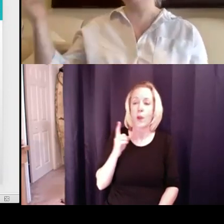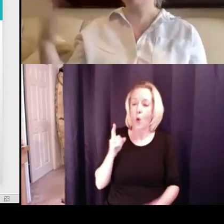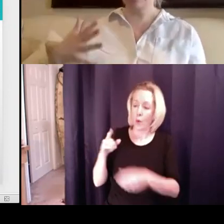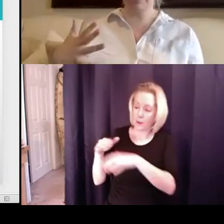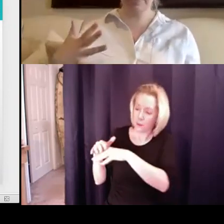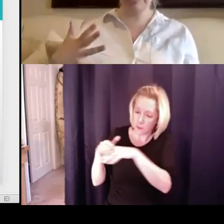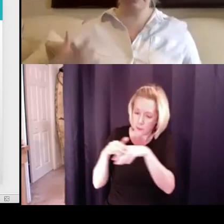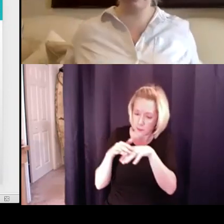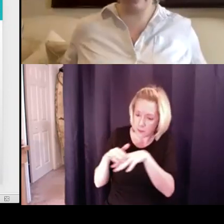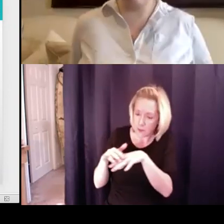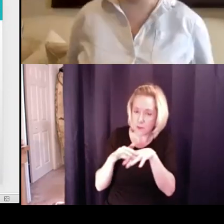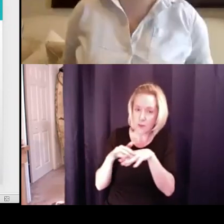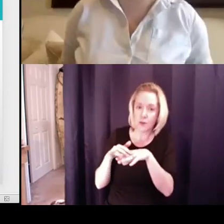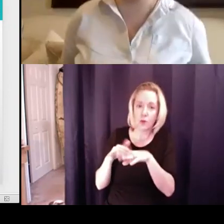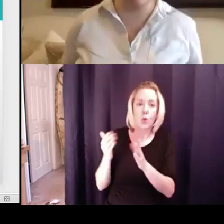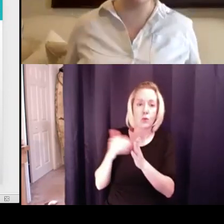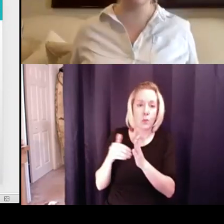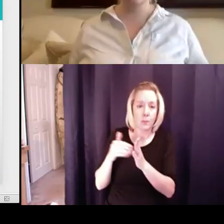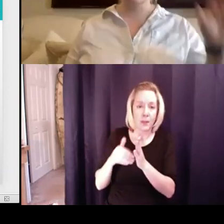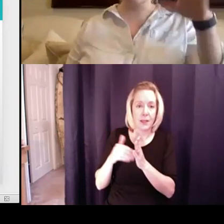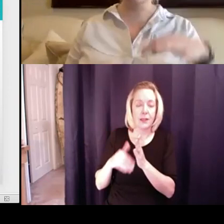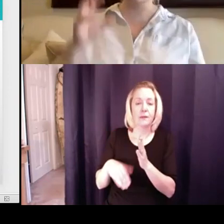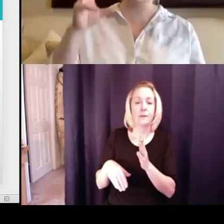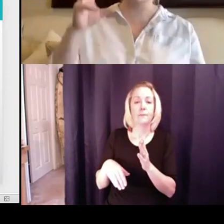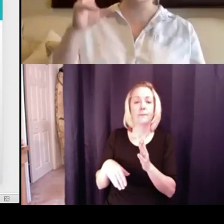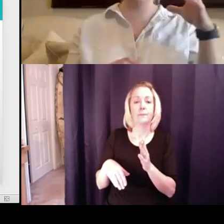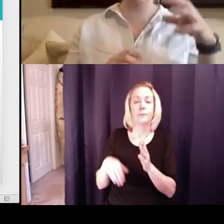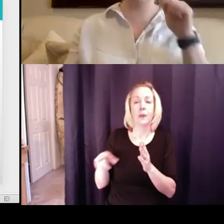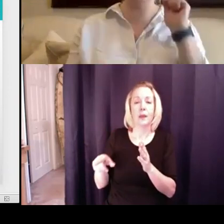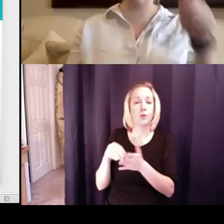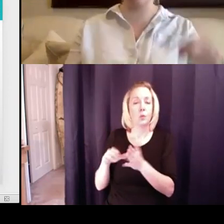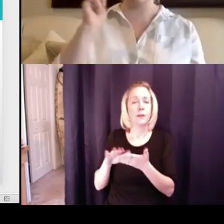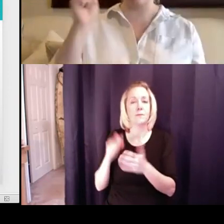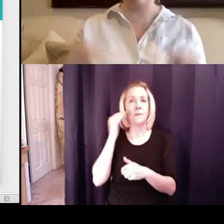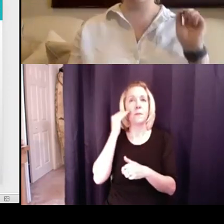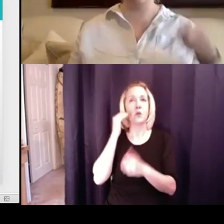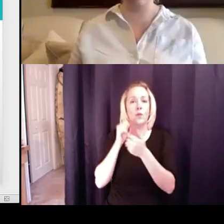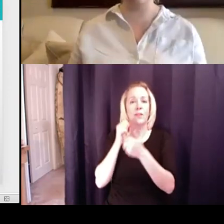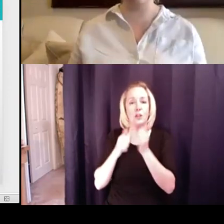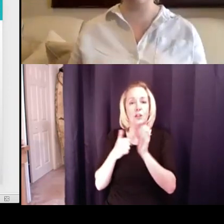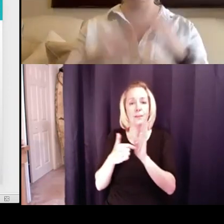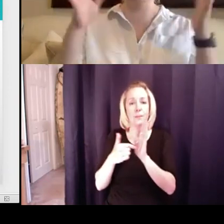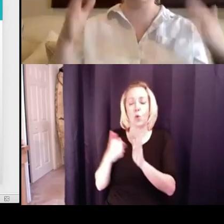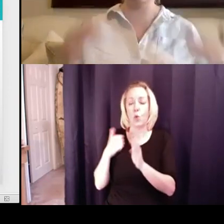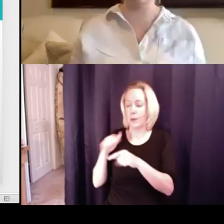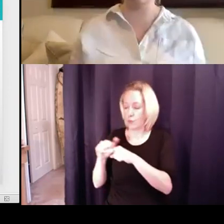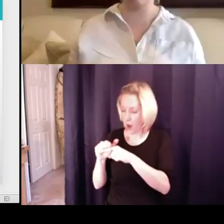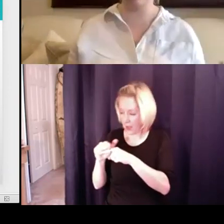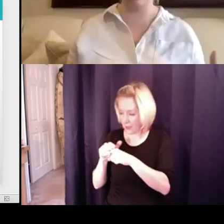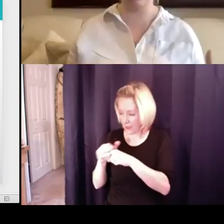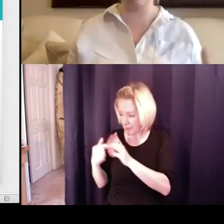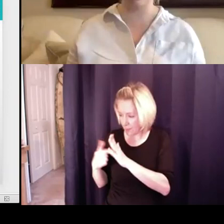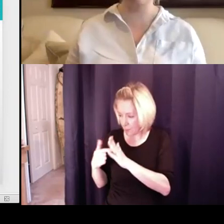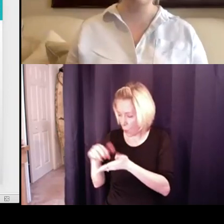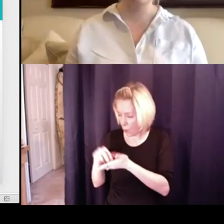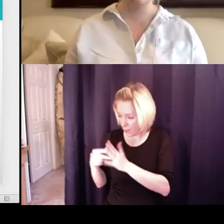button. And then we read Pete the Cat, 4 groovy buttons. And as she gets familiar with the symbols, we start adding them to the Tech Talk. So now she has a field that she